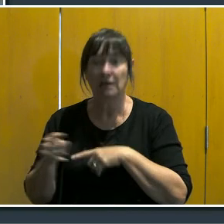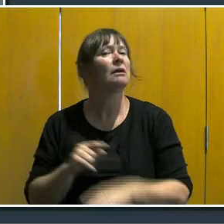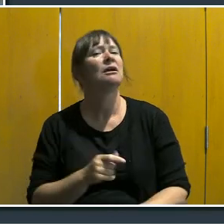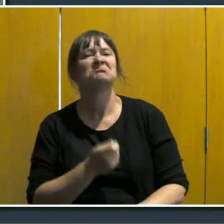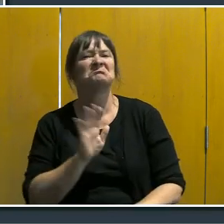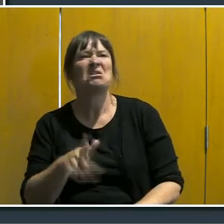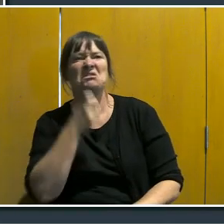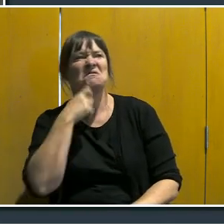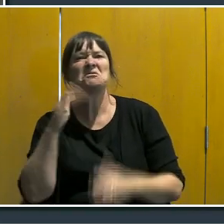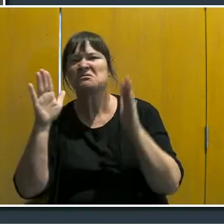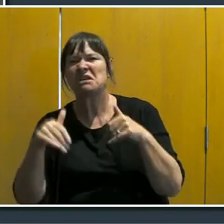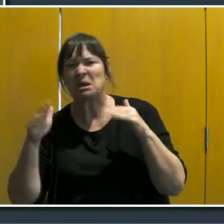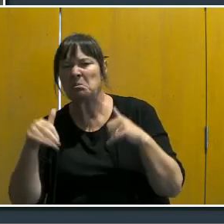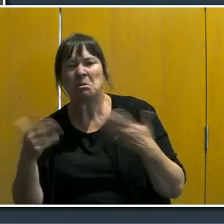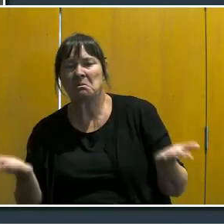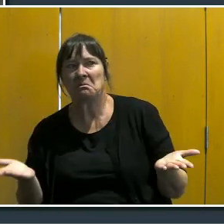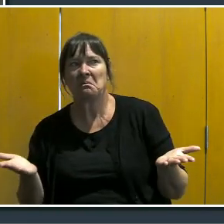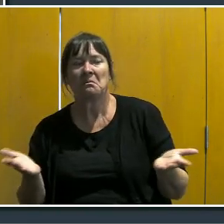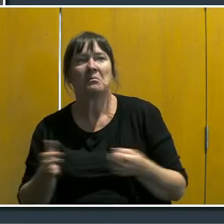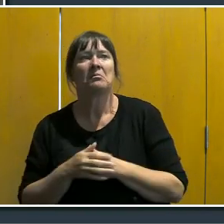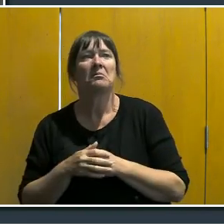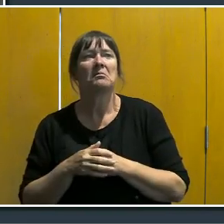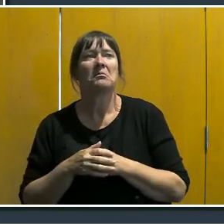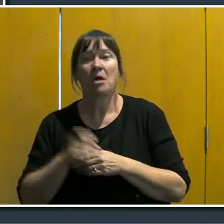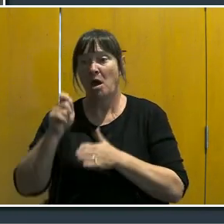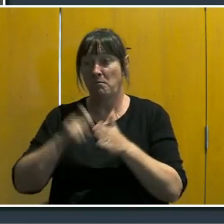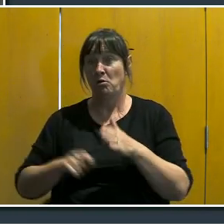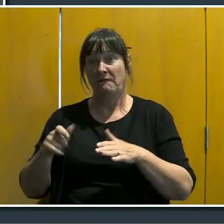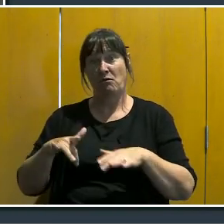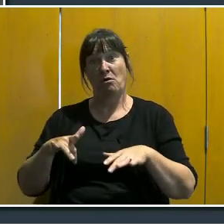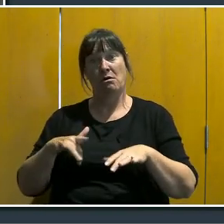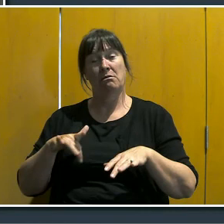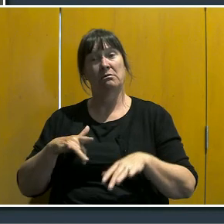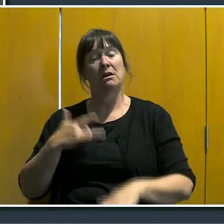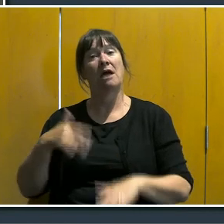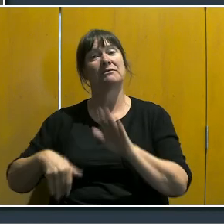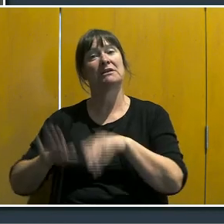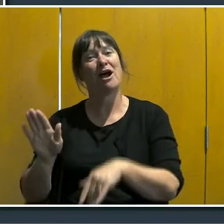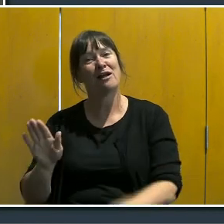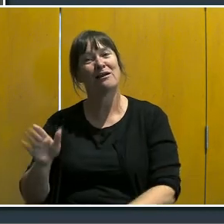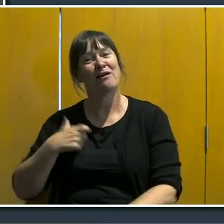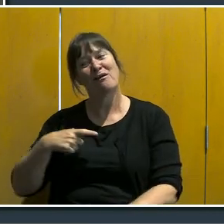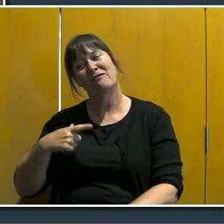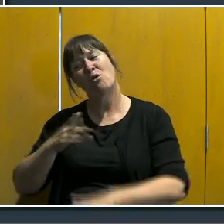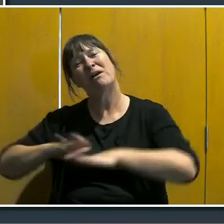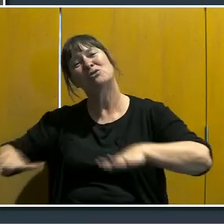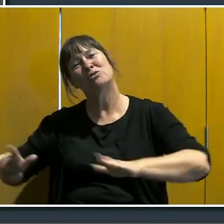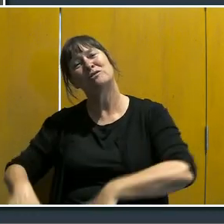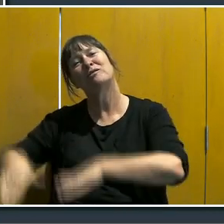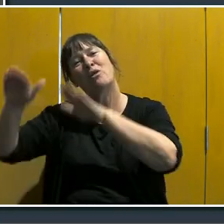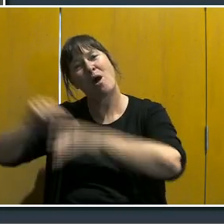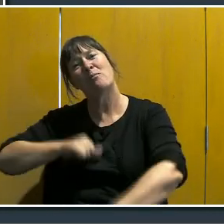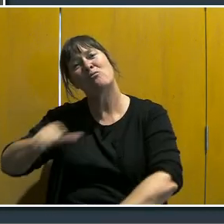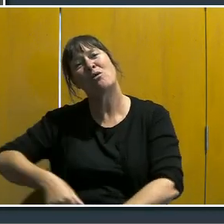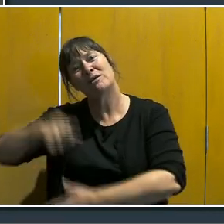on there and, you know, like I say, I bought that for a lifestyle just so my kids can feel a bit of the rural outlook of life.